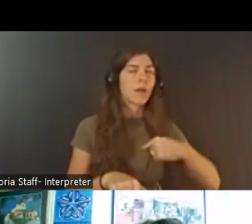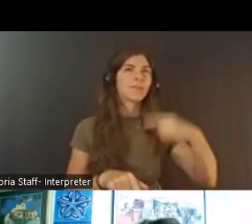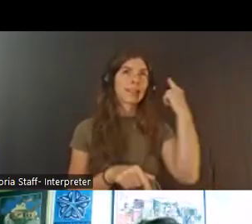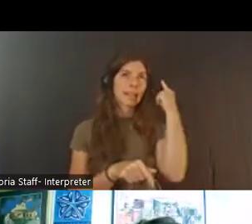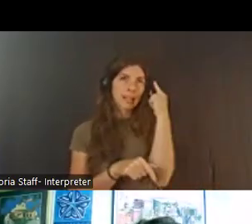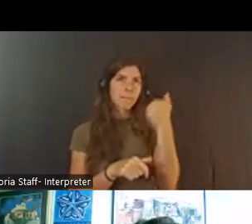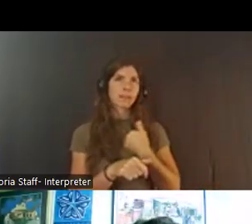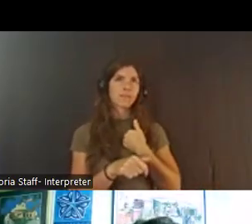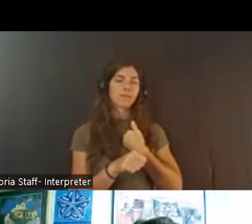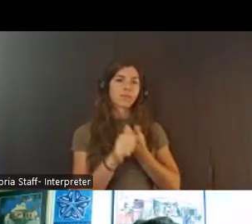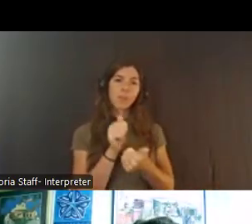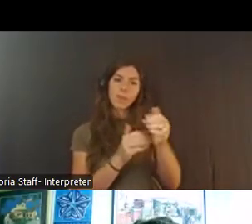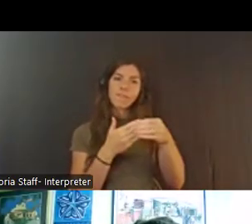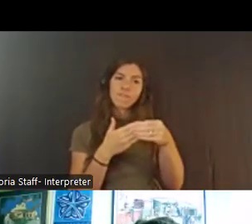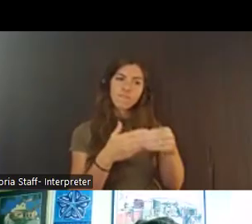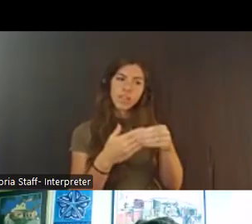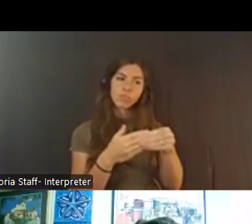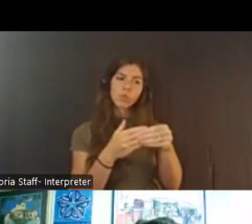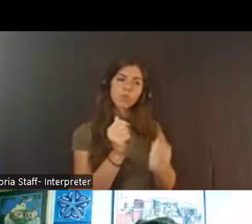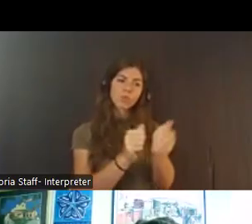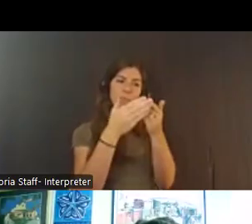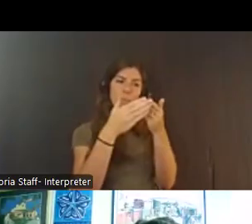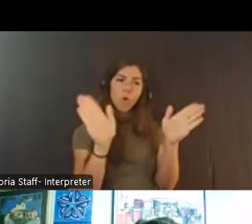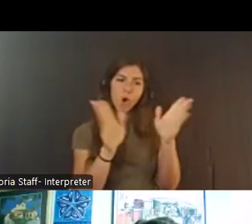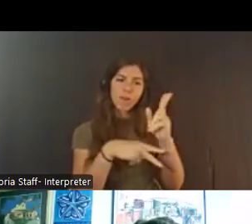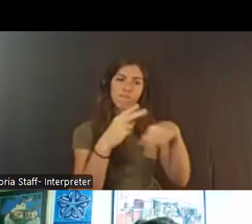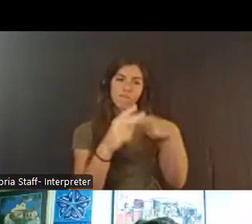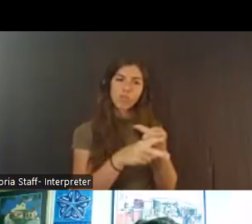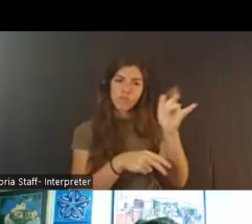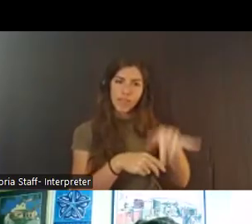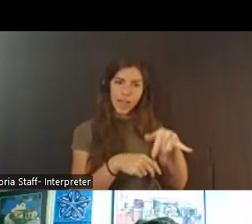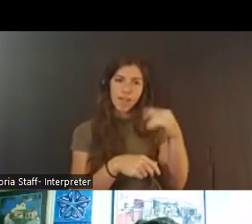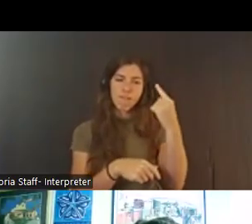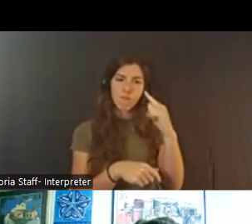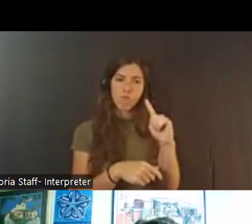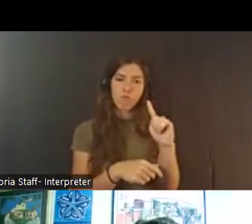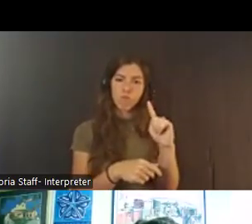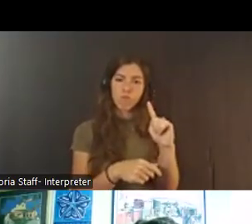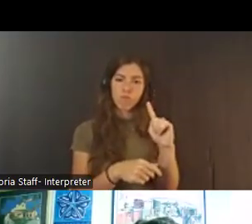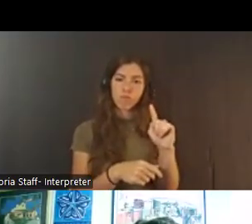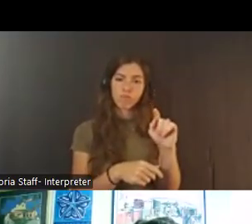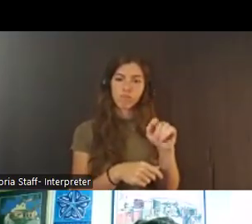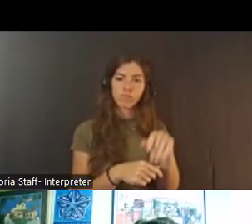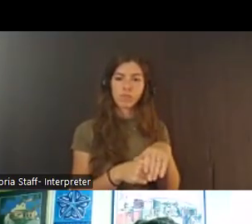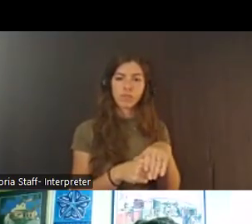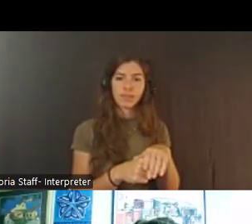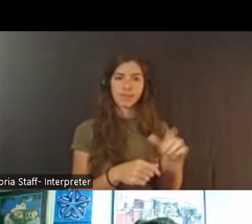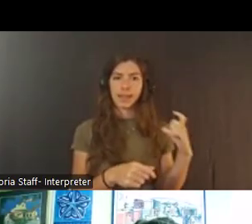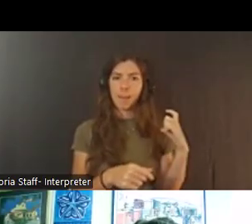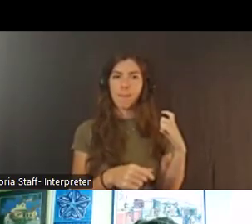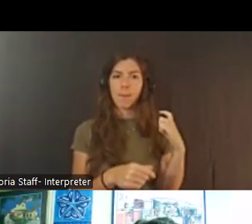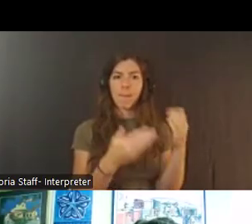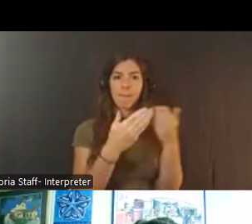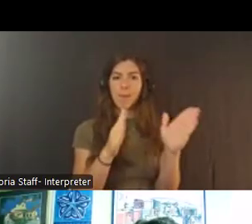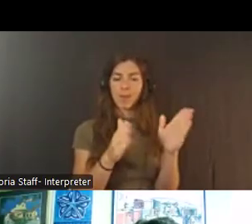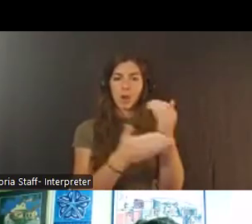most flexible, broadest version of that for an RFP for capital public art in the